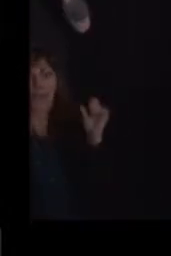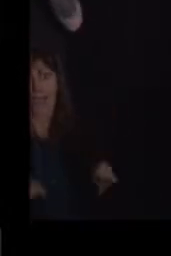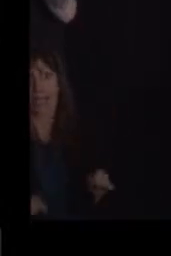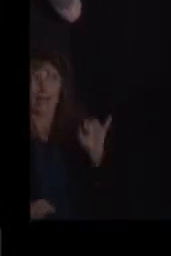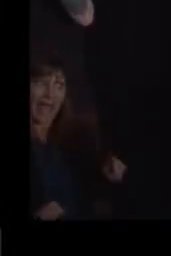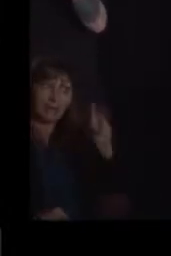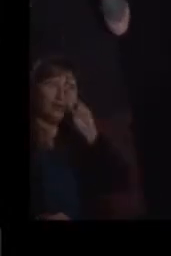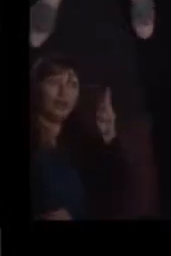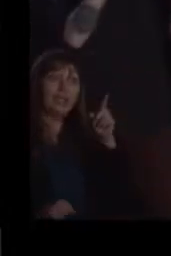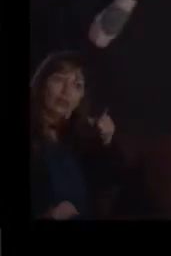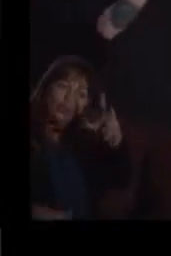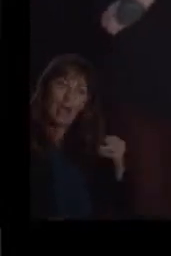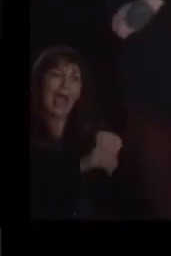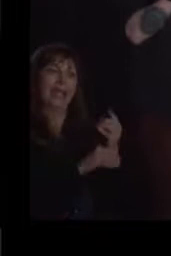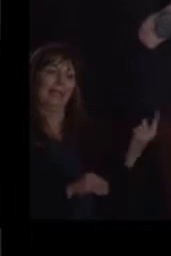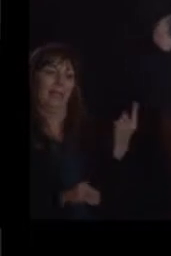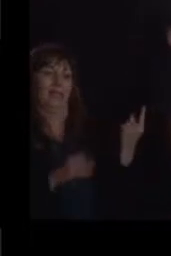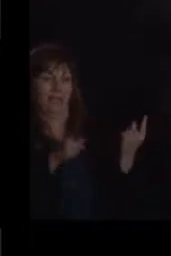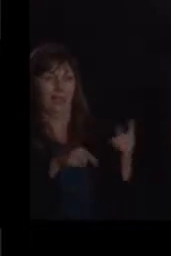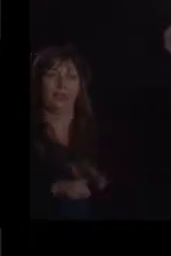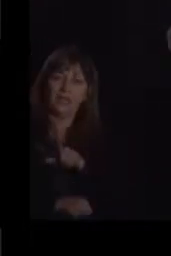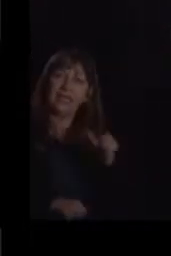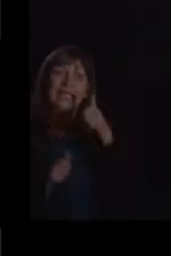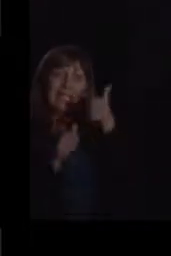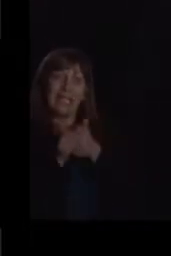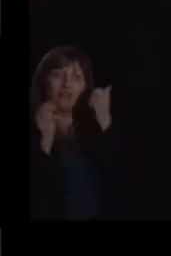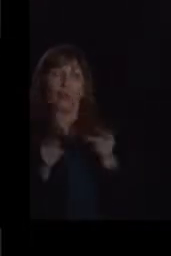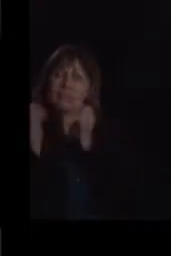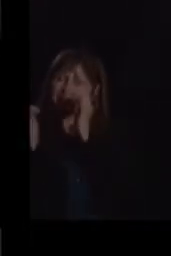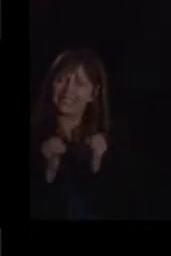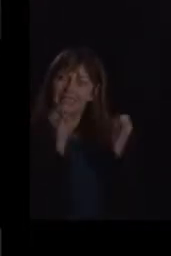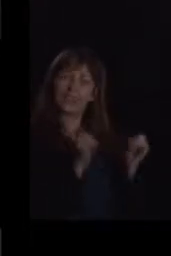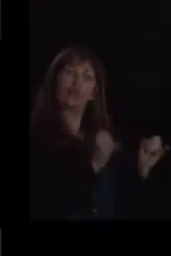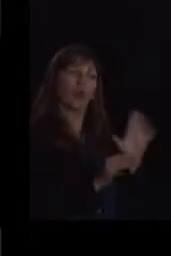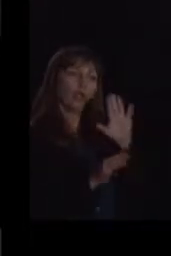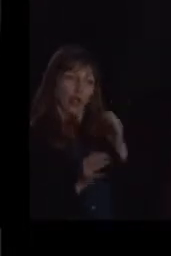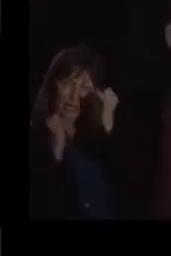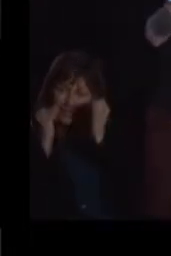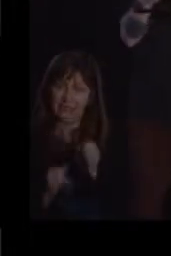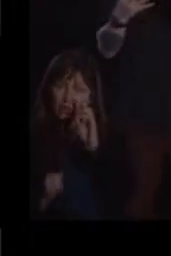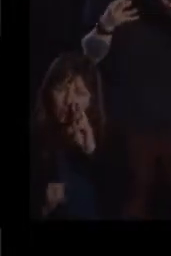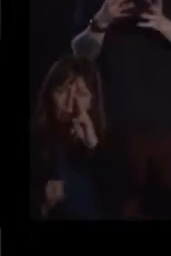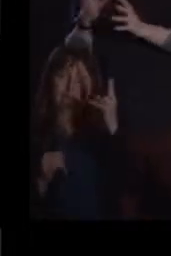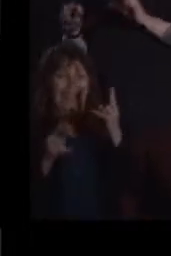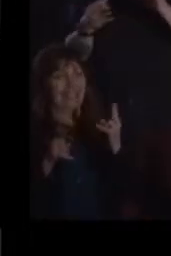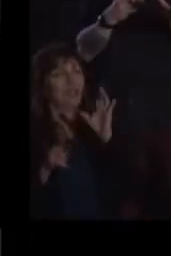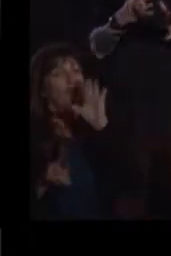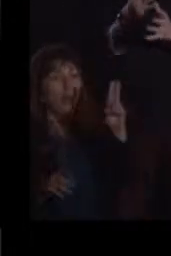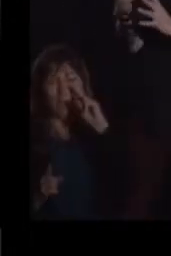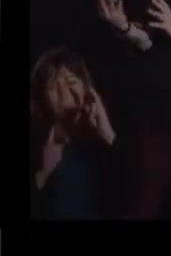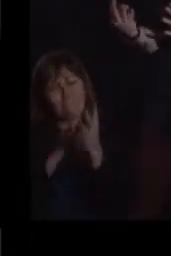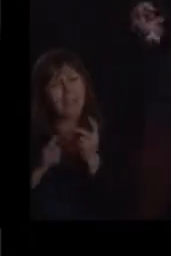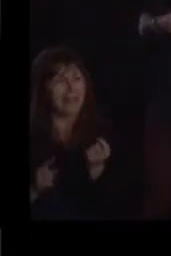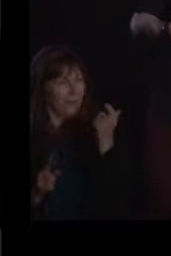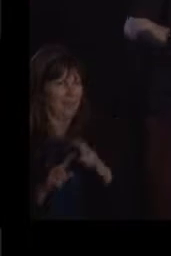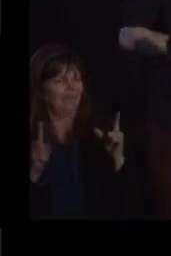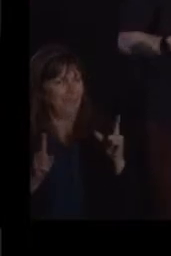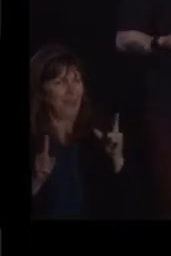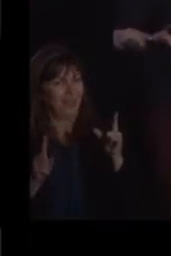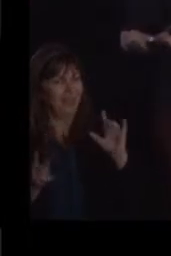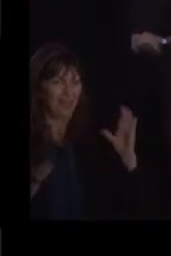know, you are original as a human being. So whether you like it or not, you will put a different sort of spin on things and you will take it